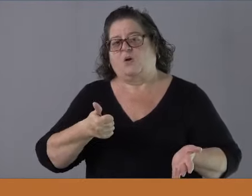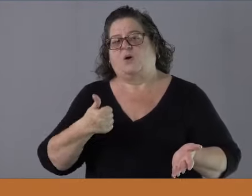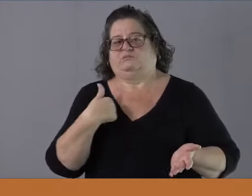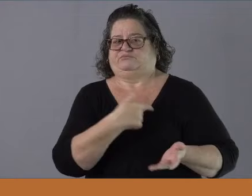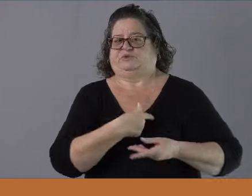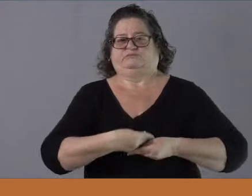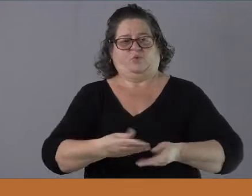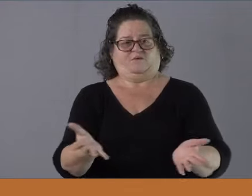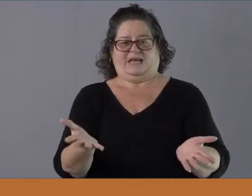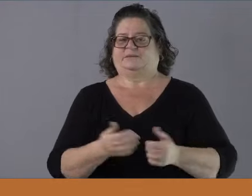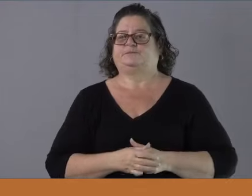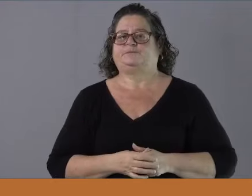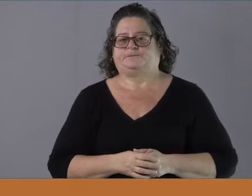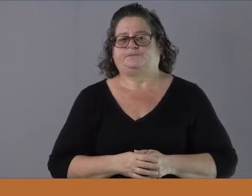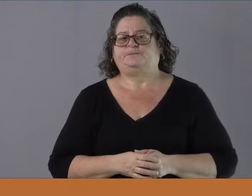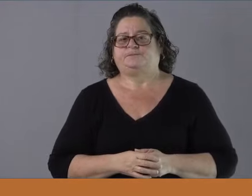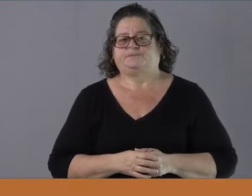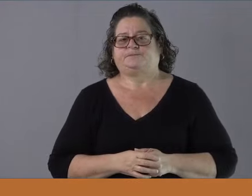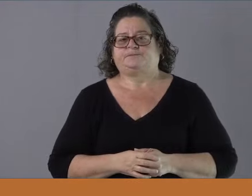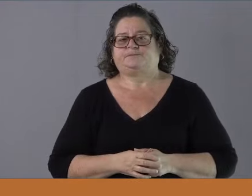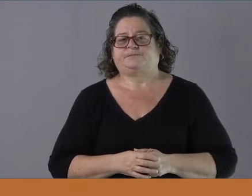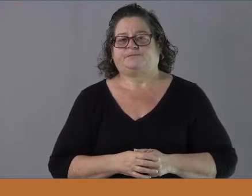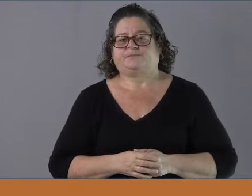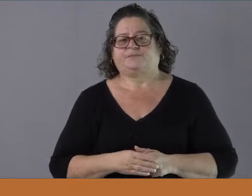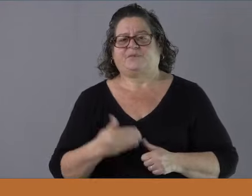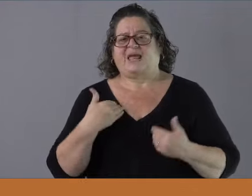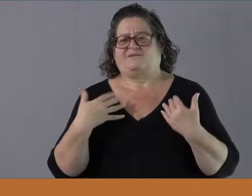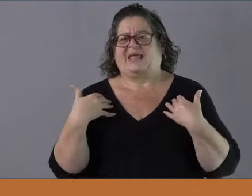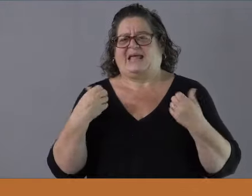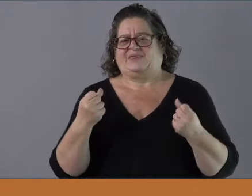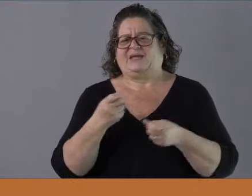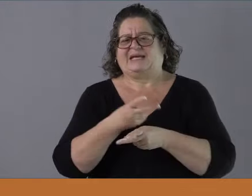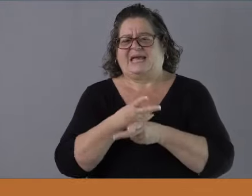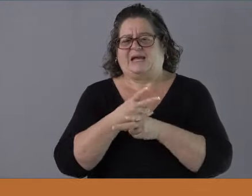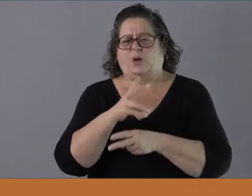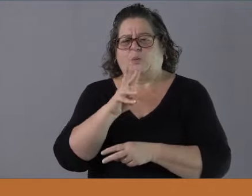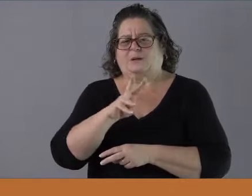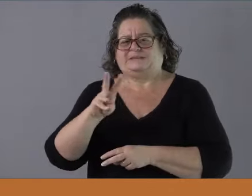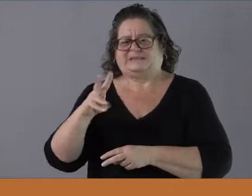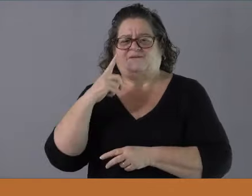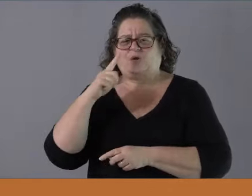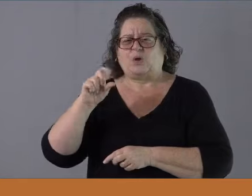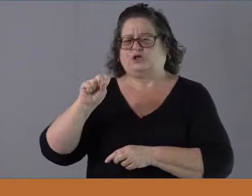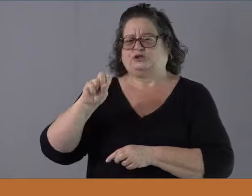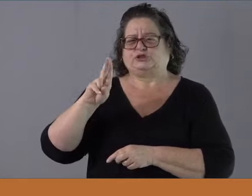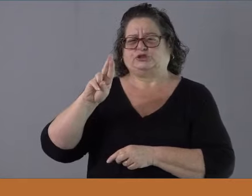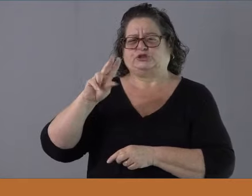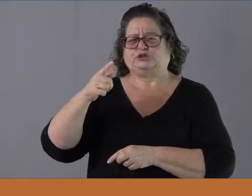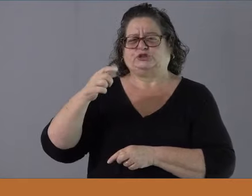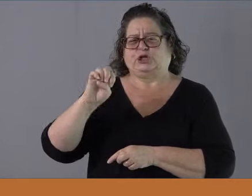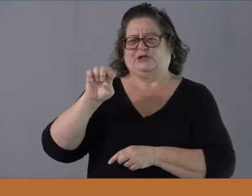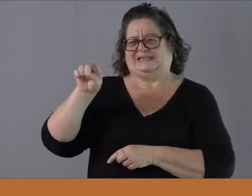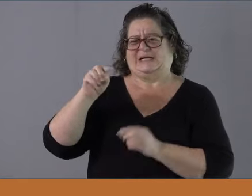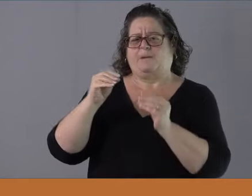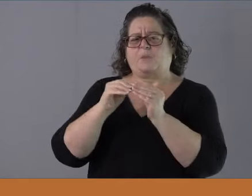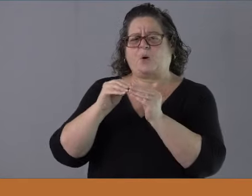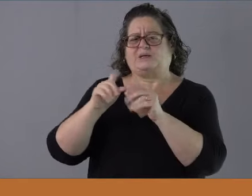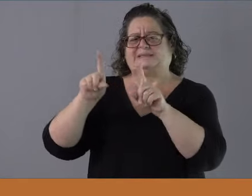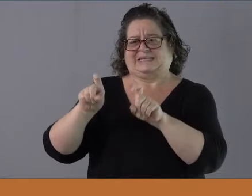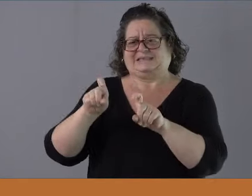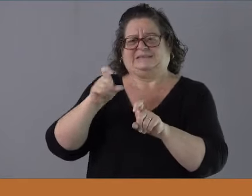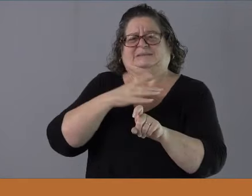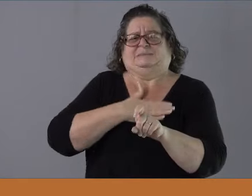use the healthcare website, that surge testing site, to pre-register. We plan to do 2,500 tests per day at